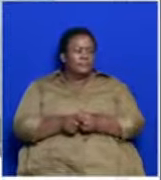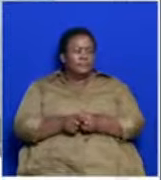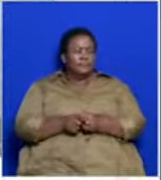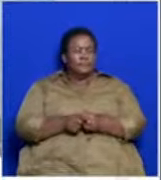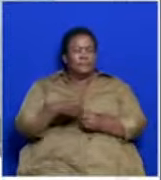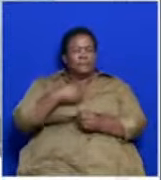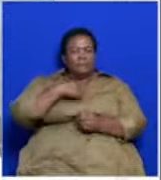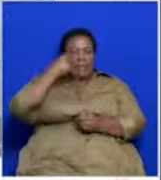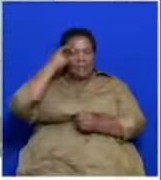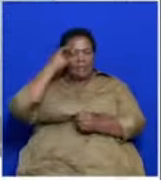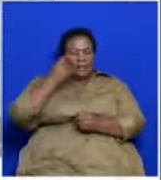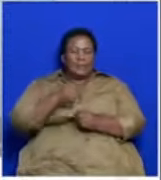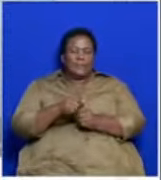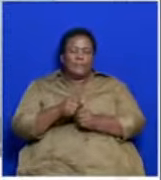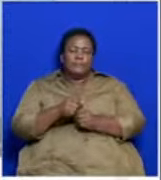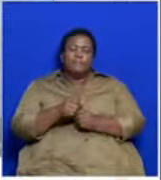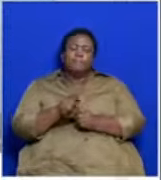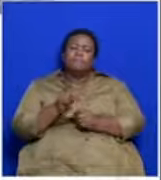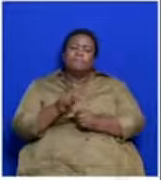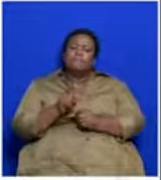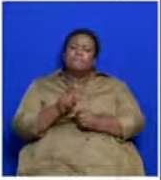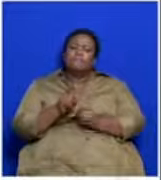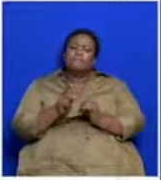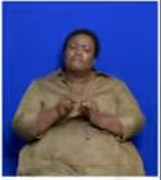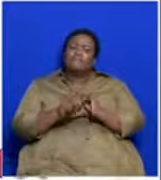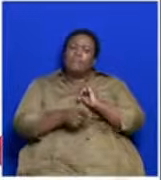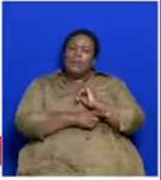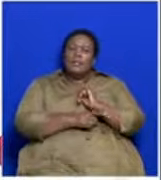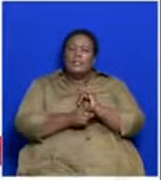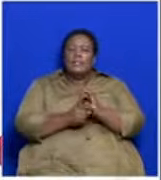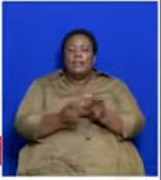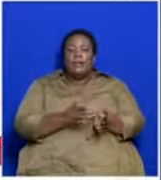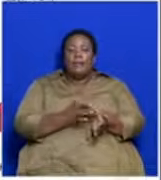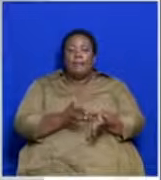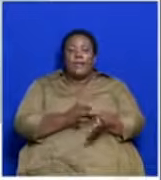lastly, it would be to page 193.